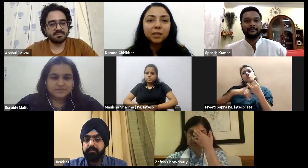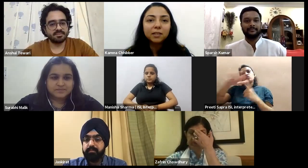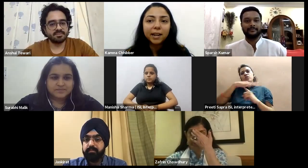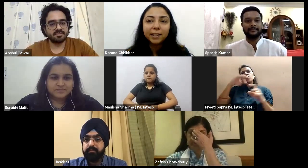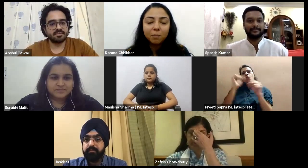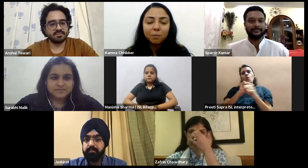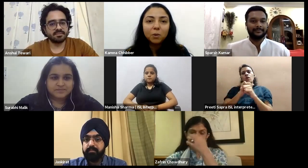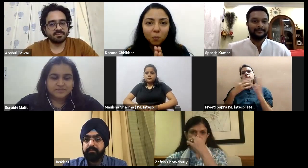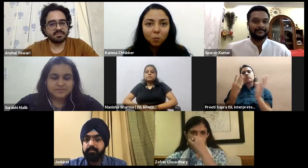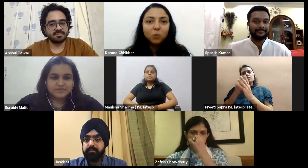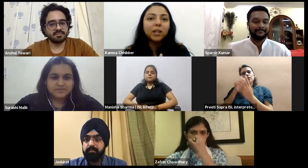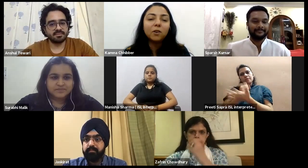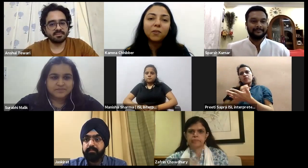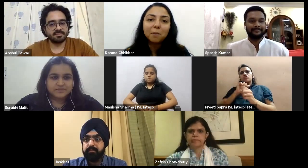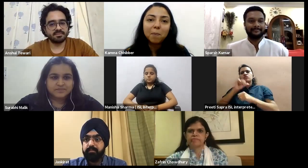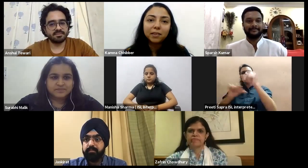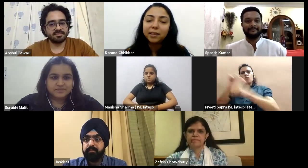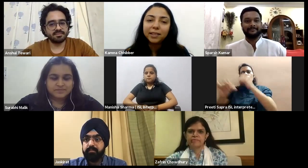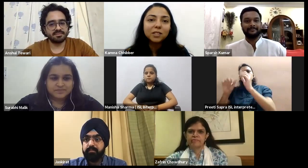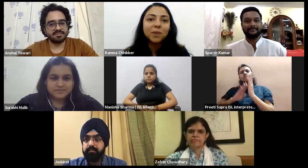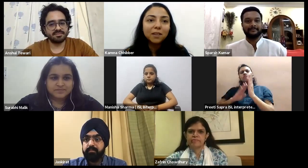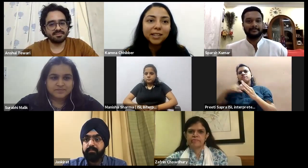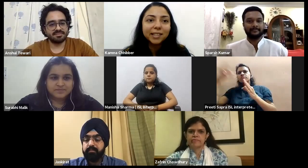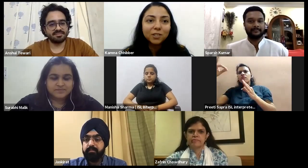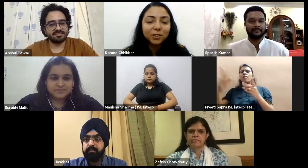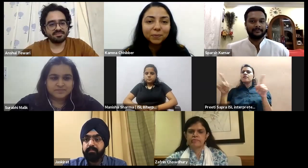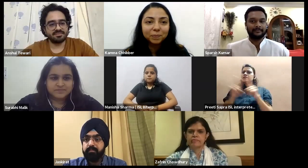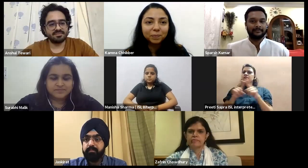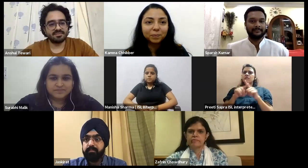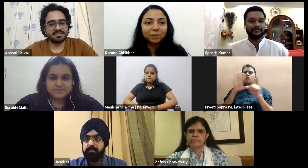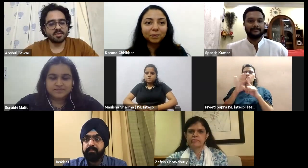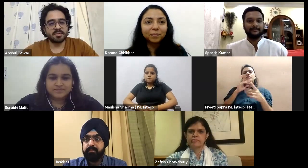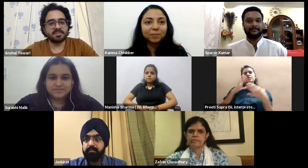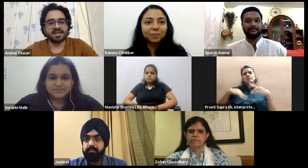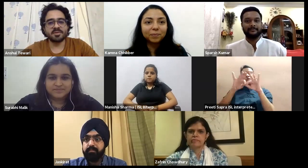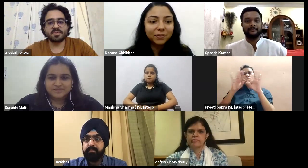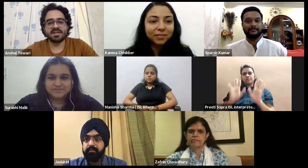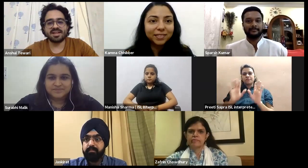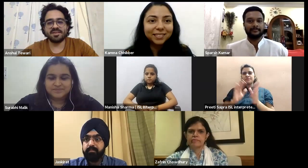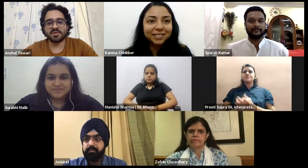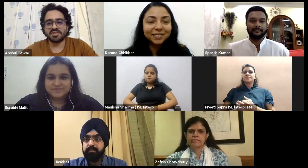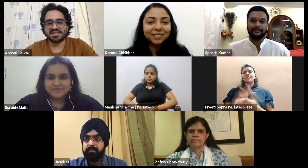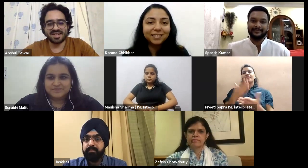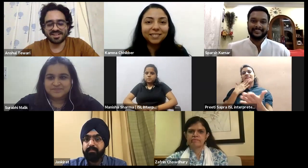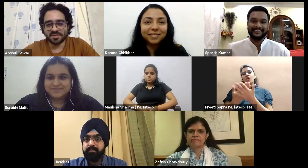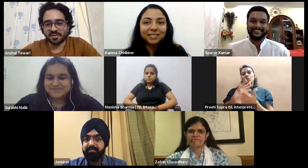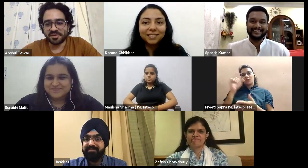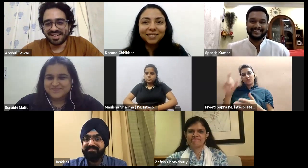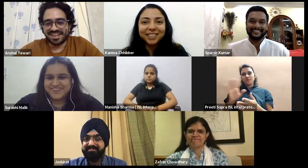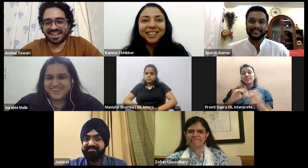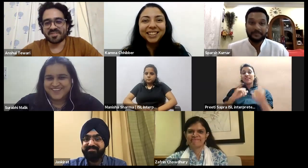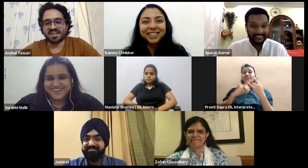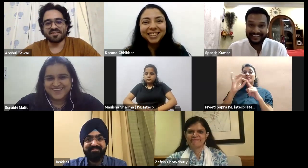towards it and keep on moving along that path. I think that's very, very essential. Superb. Thank you, Sparsh. I know you're raring to